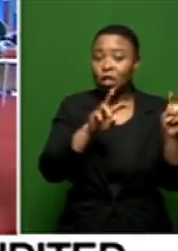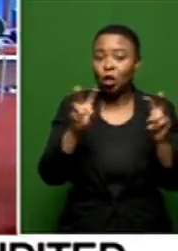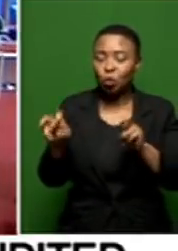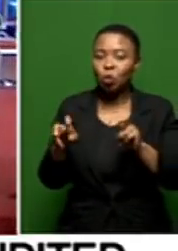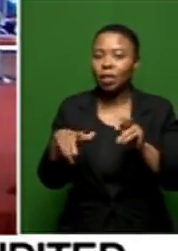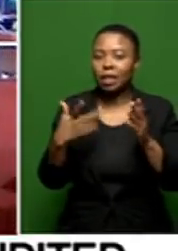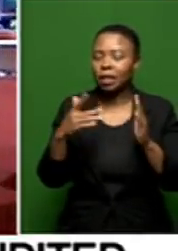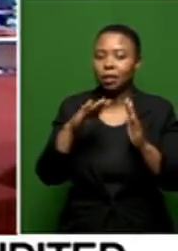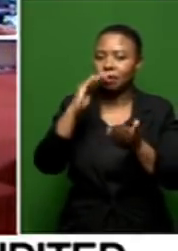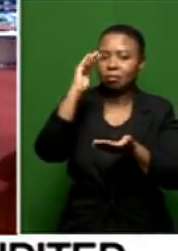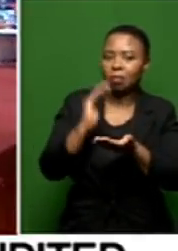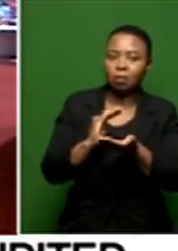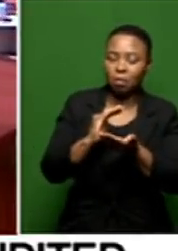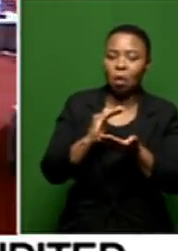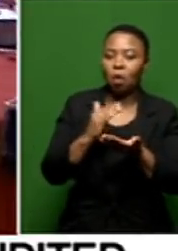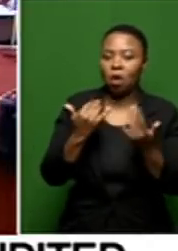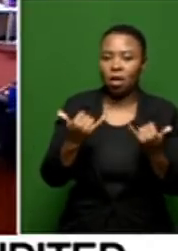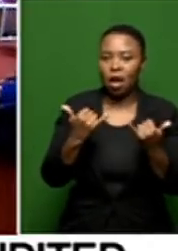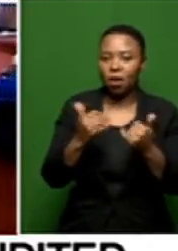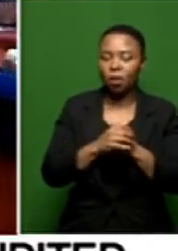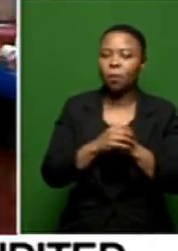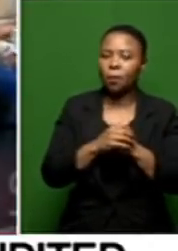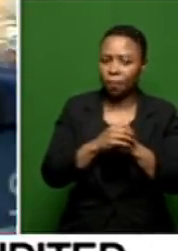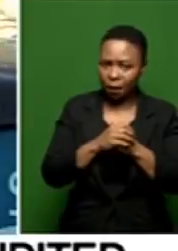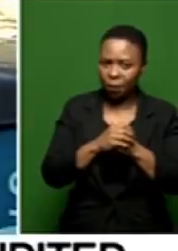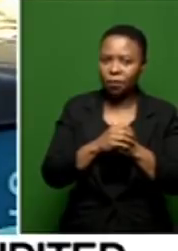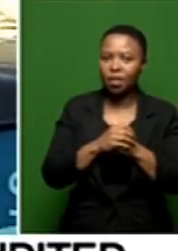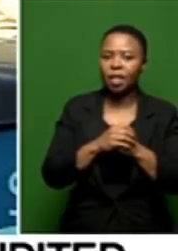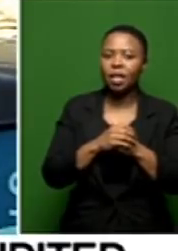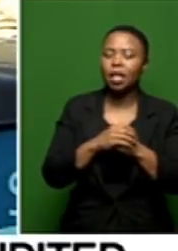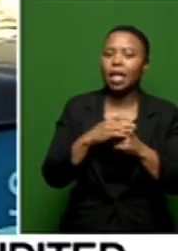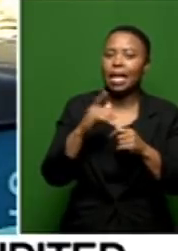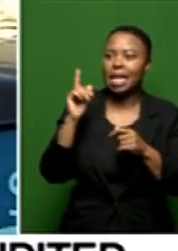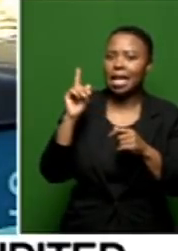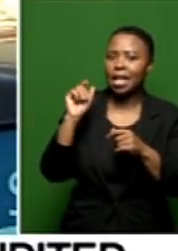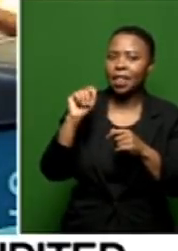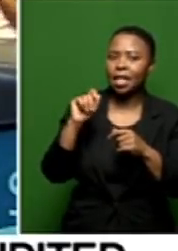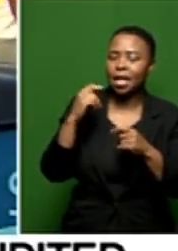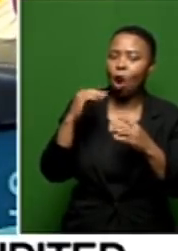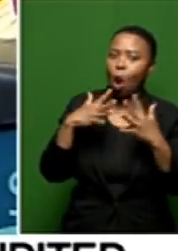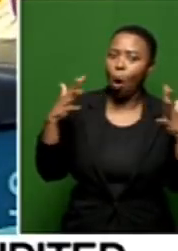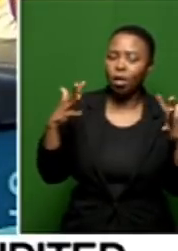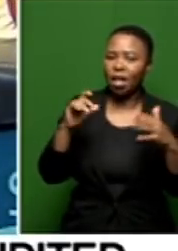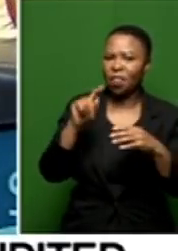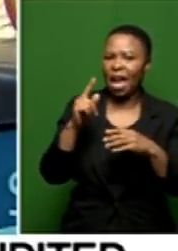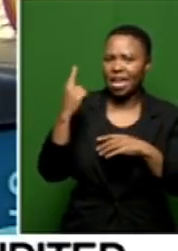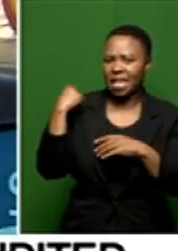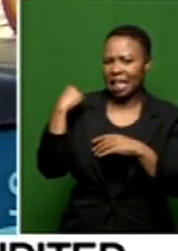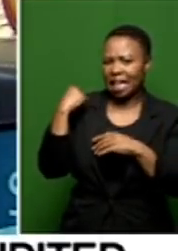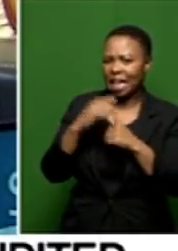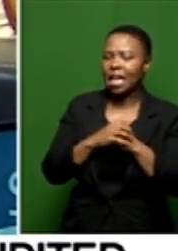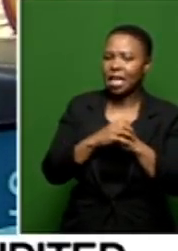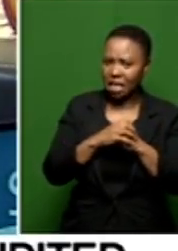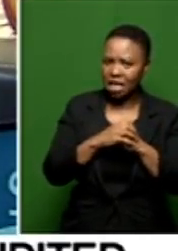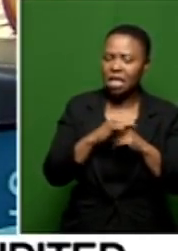whittled down, because there was certainly a lot of them yesterday. But the IEC,